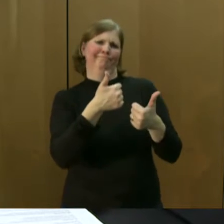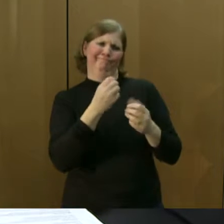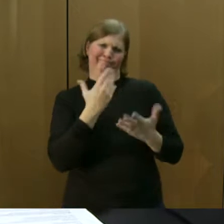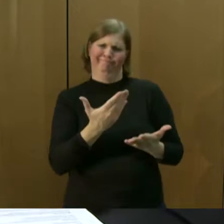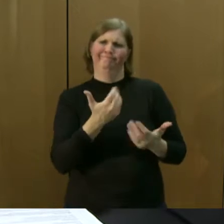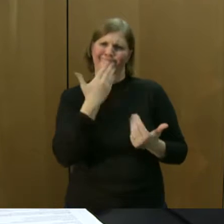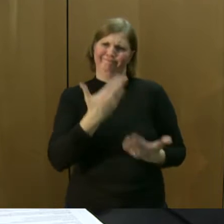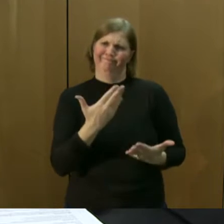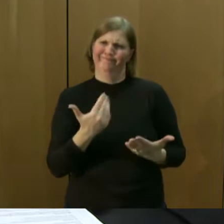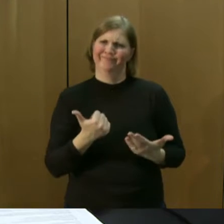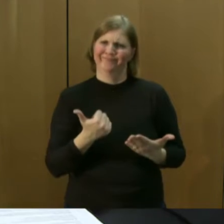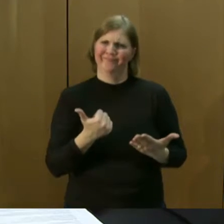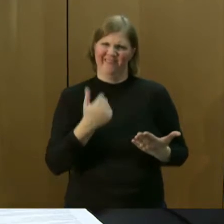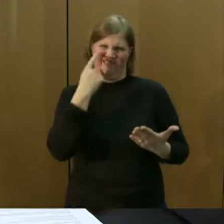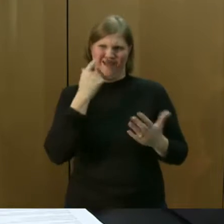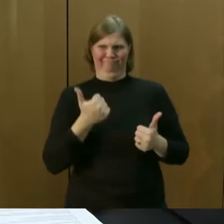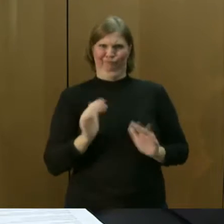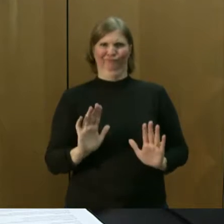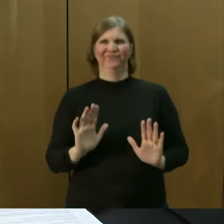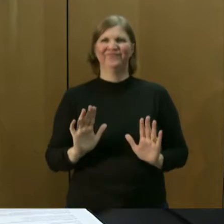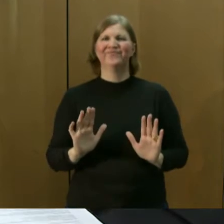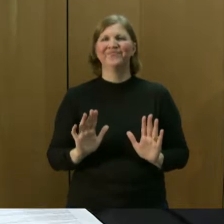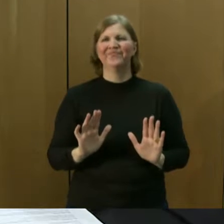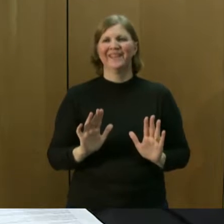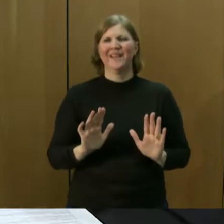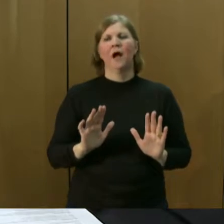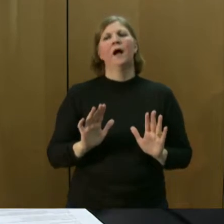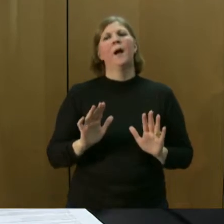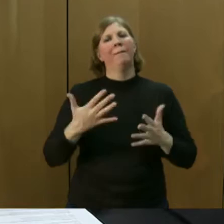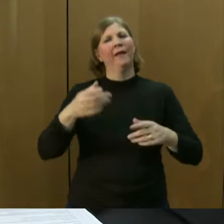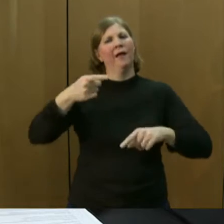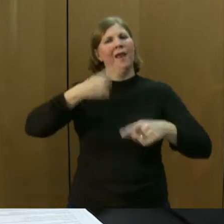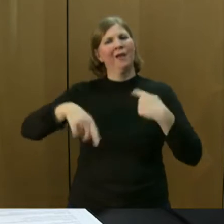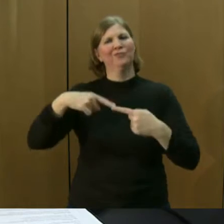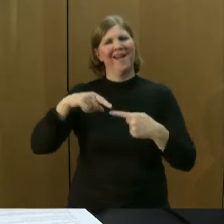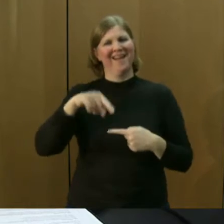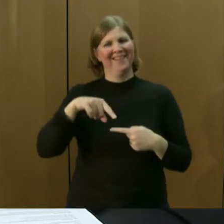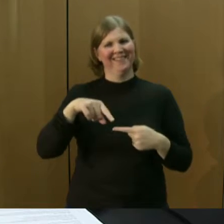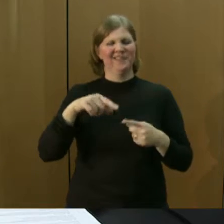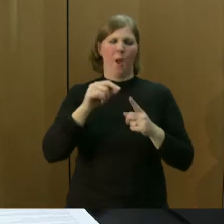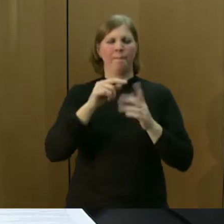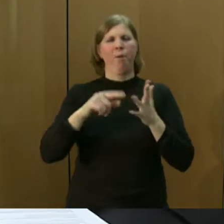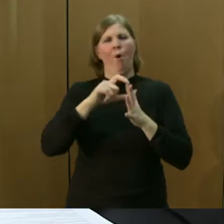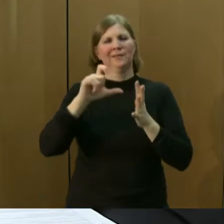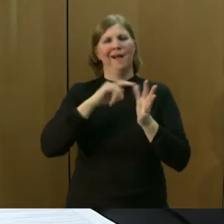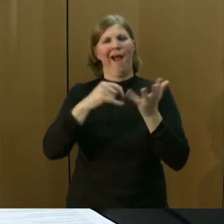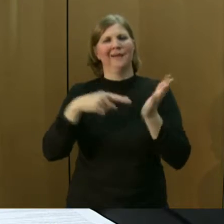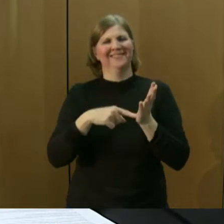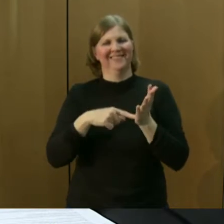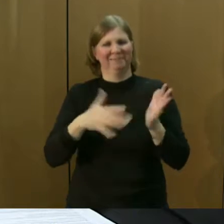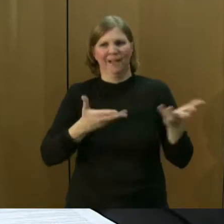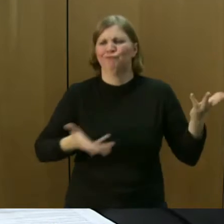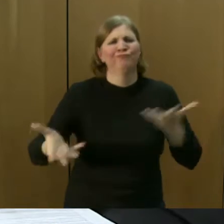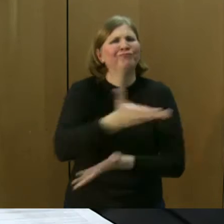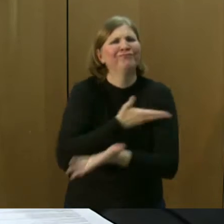can actually download the podcasts from last year's discussions, how to do it, how to sell a show at the Fringe from either London or